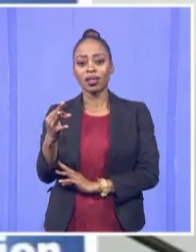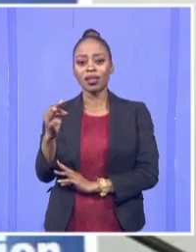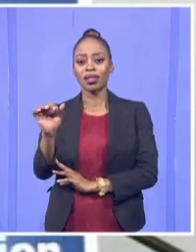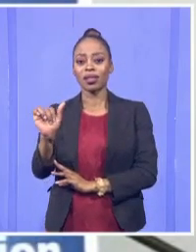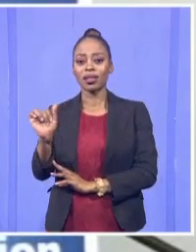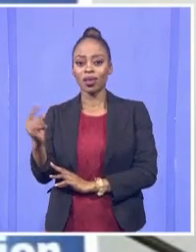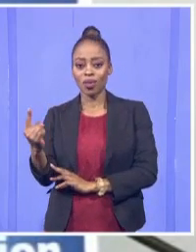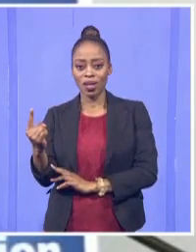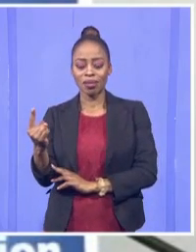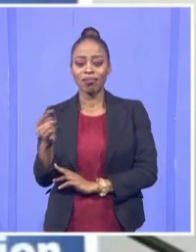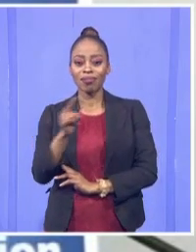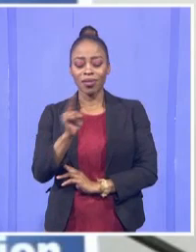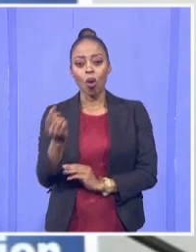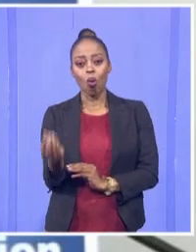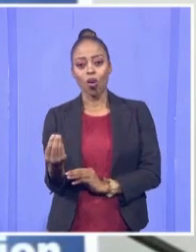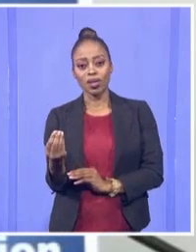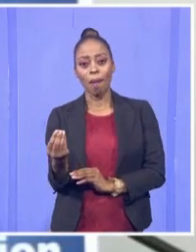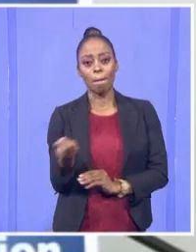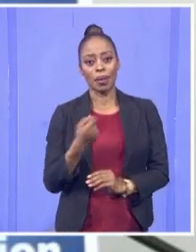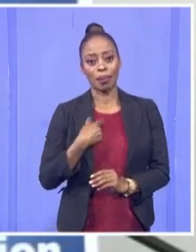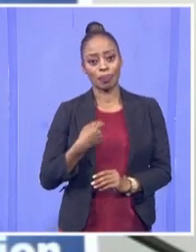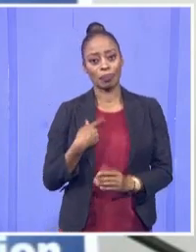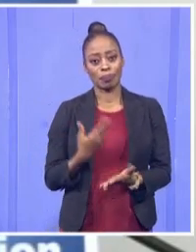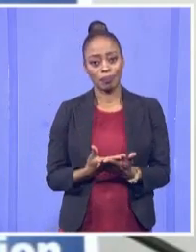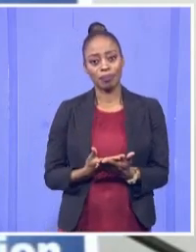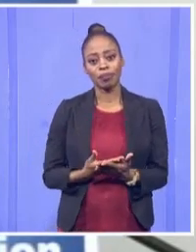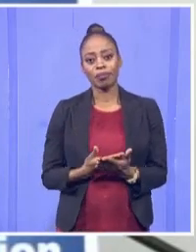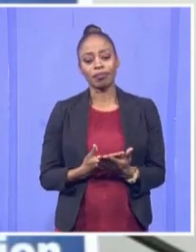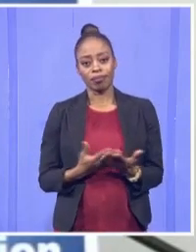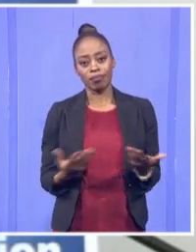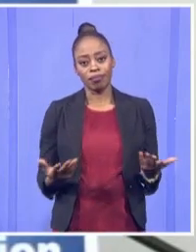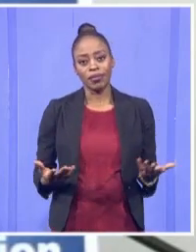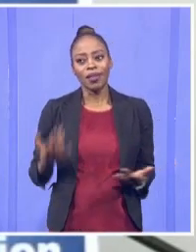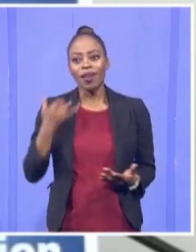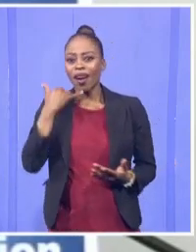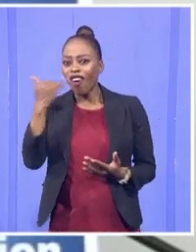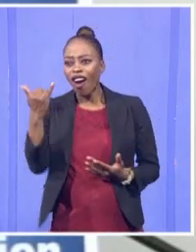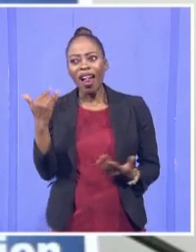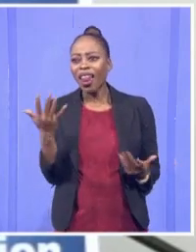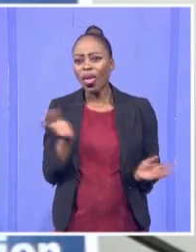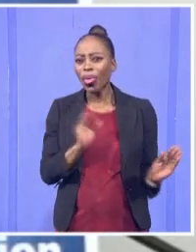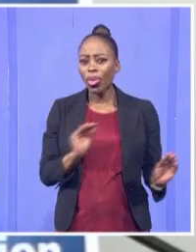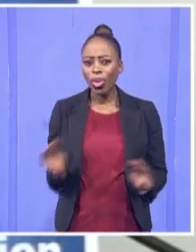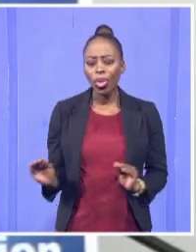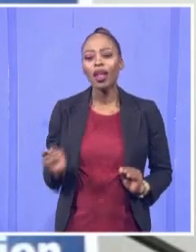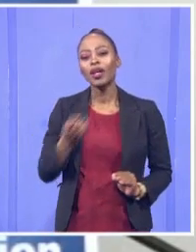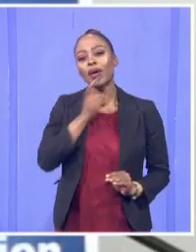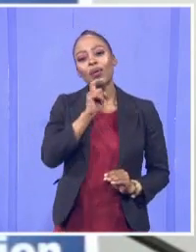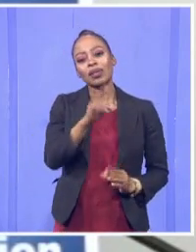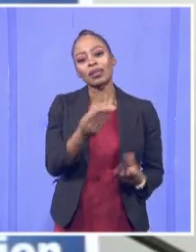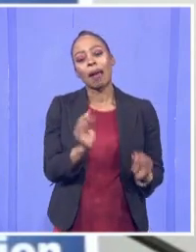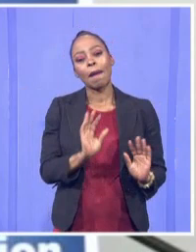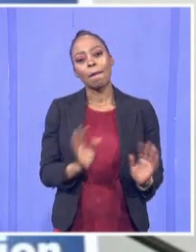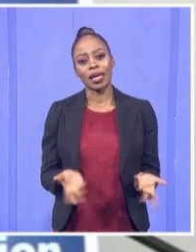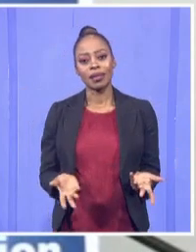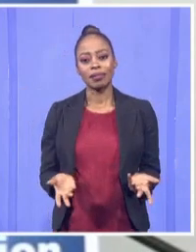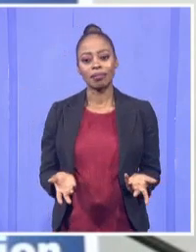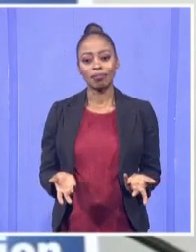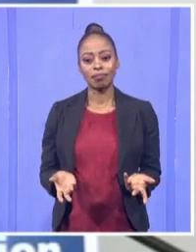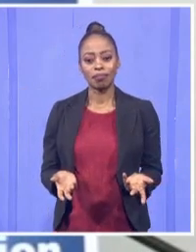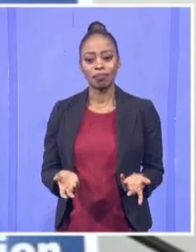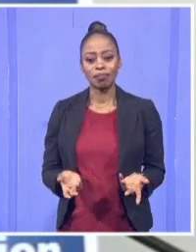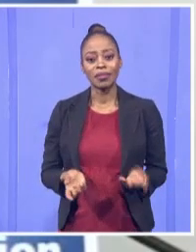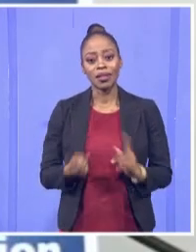0361. That's our WhatsApp number. If you feel the call center is delaying you, you can just WhatsApp us and